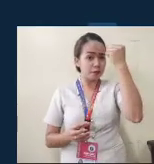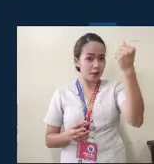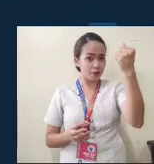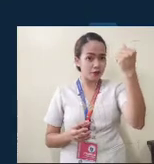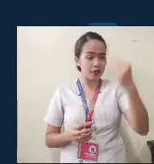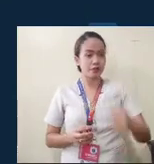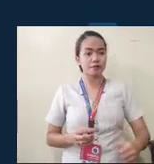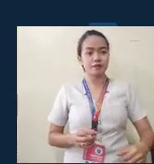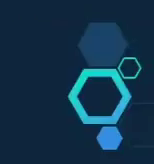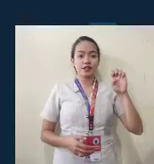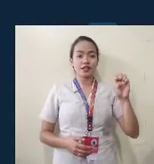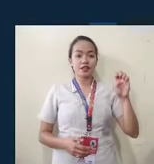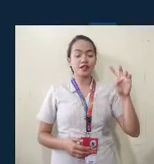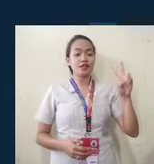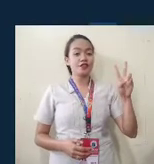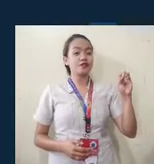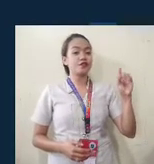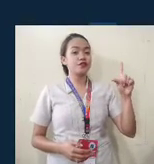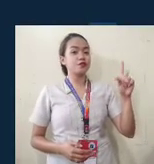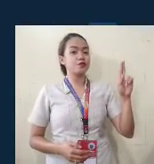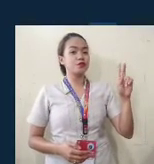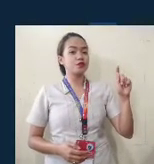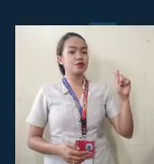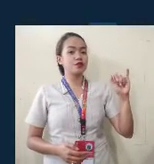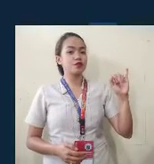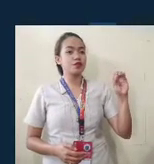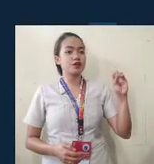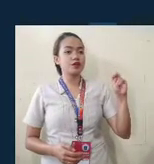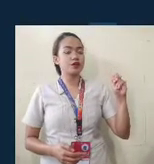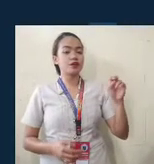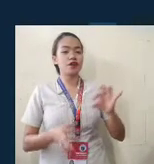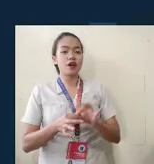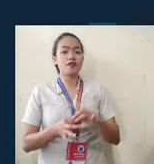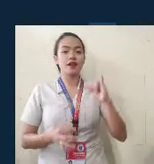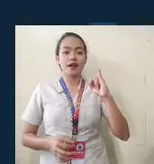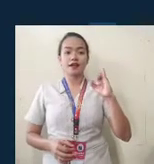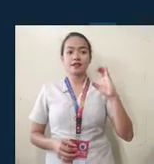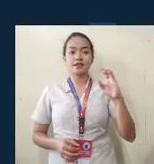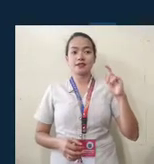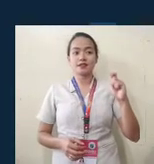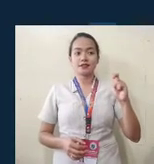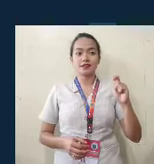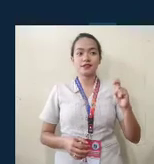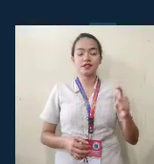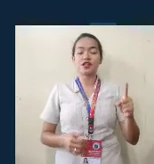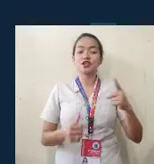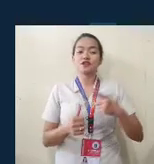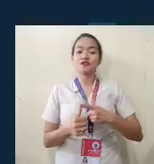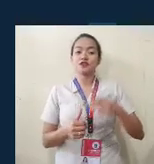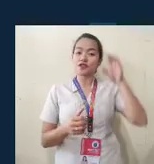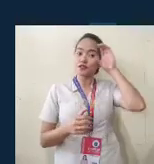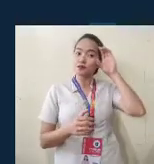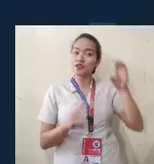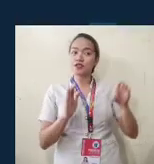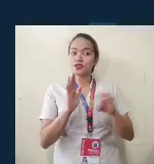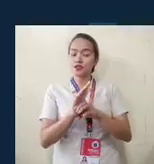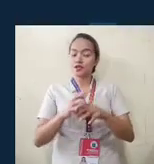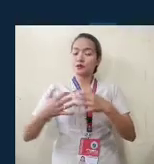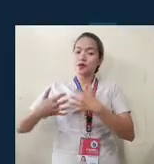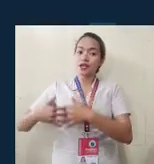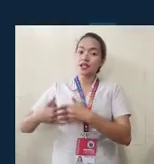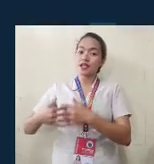and integrated memory. Evolution of ICT. For the first picture,